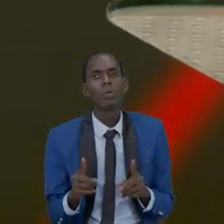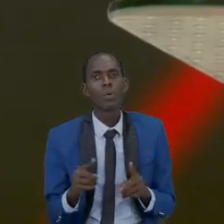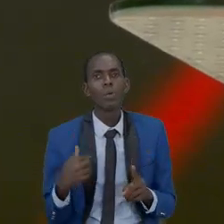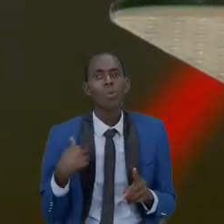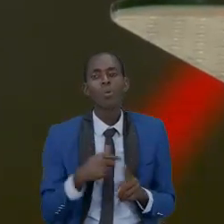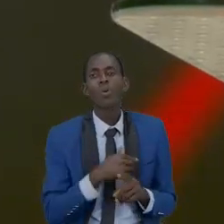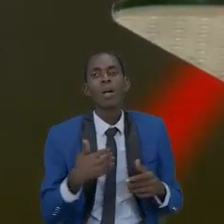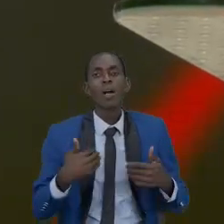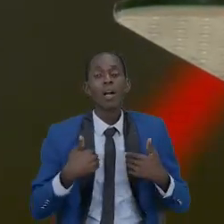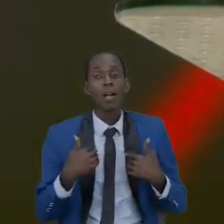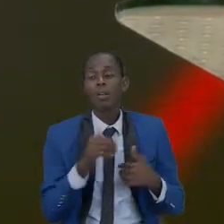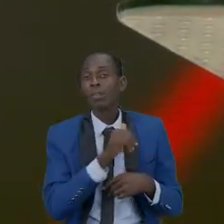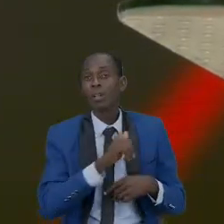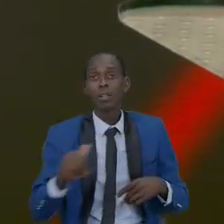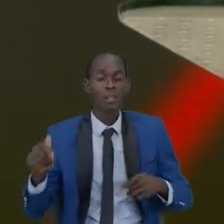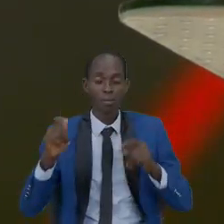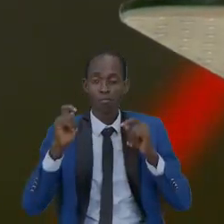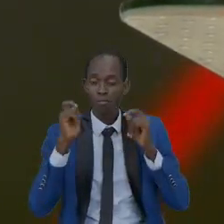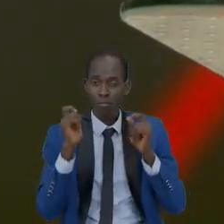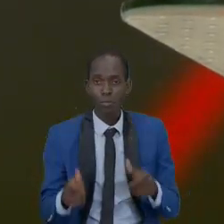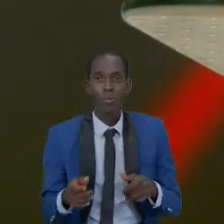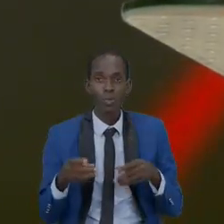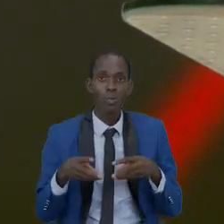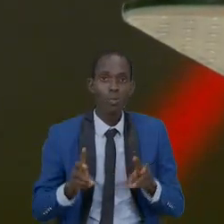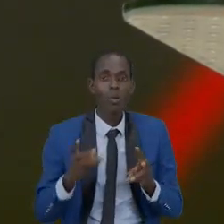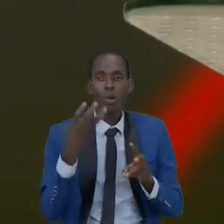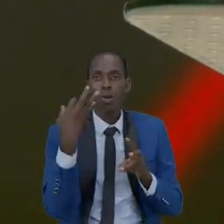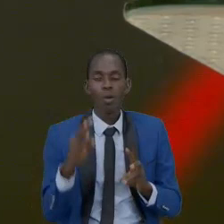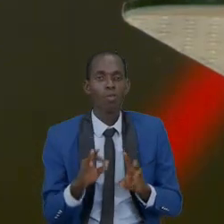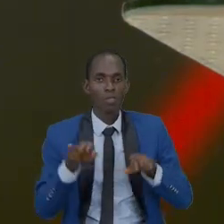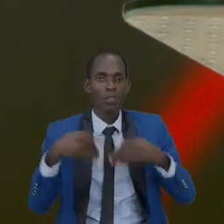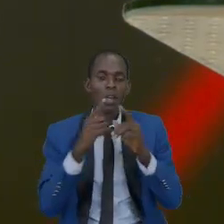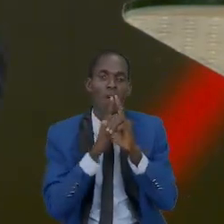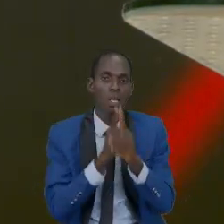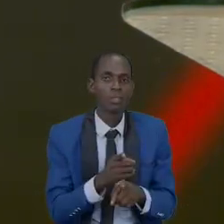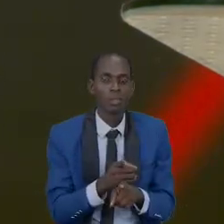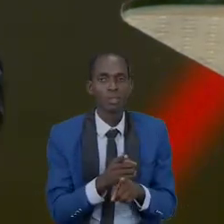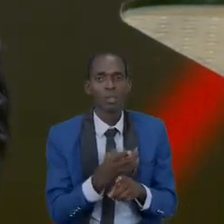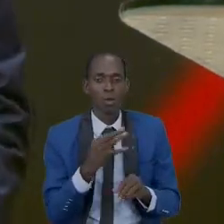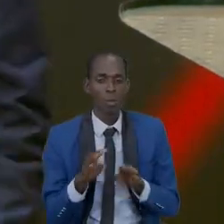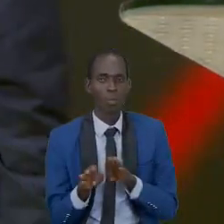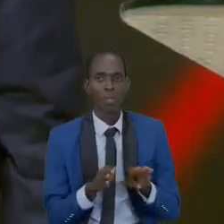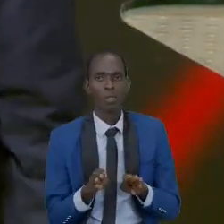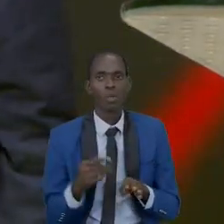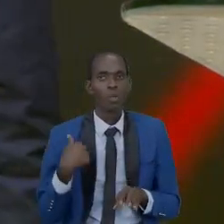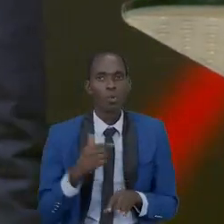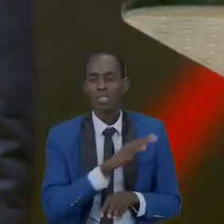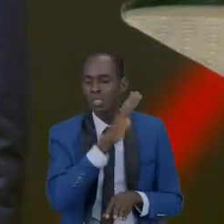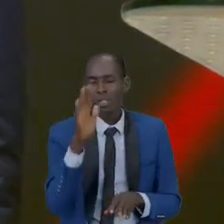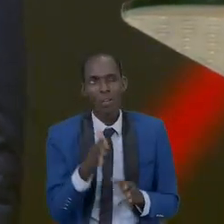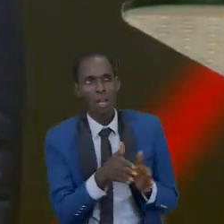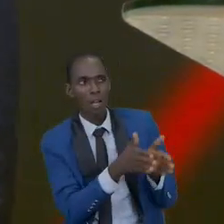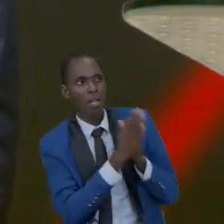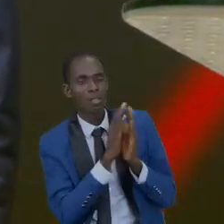an automatic way of responding, of reacting. We never consult